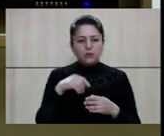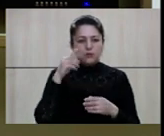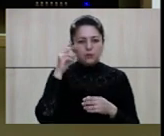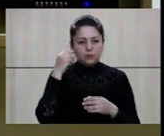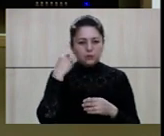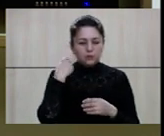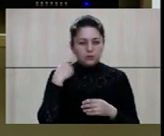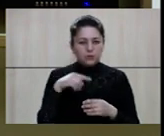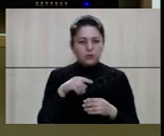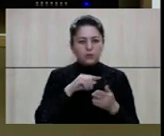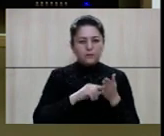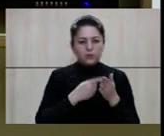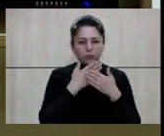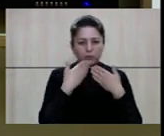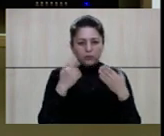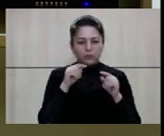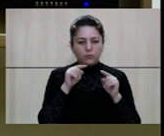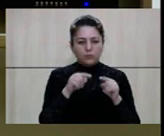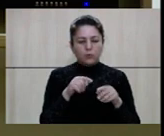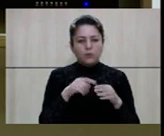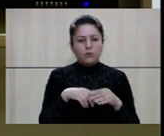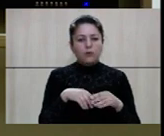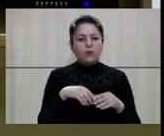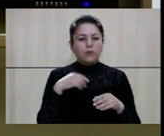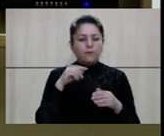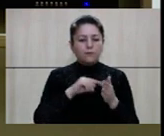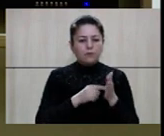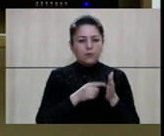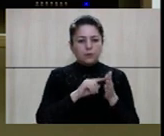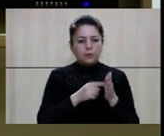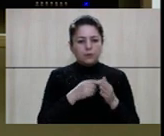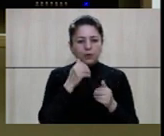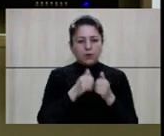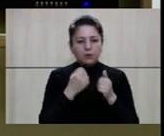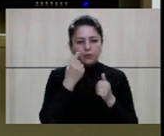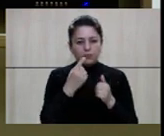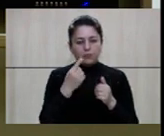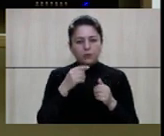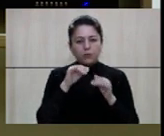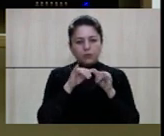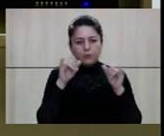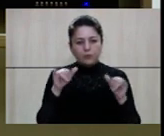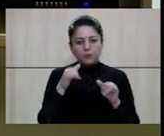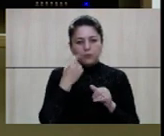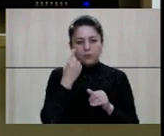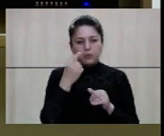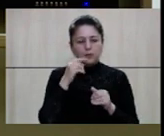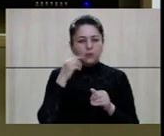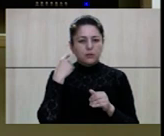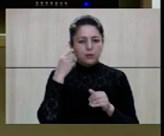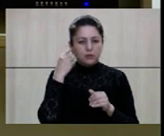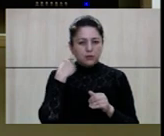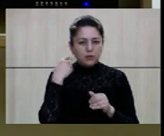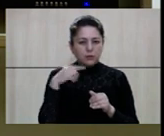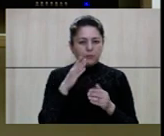Bunda virgullari yo'q, bunda esa virgullari 2 ta, har bir ko'paytuvchida virguldan keyin bittadan raqam bor. Shuning